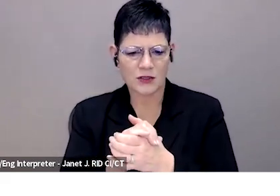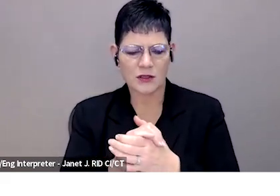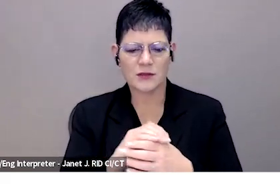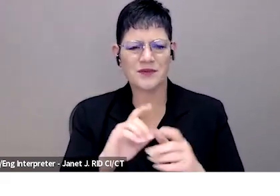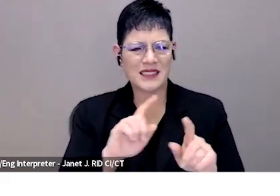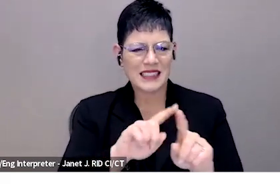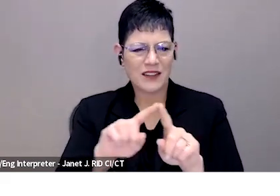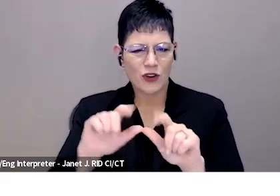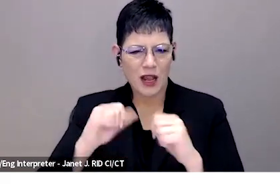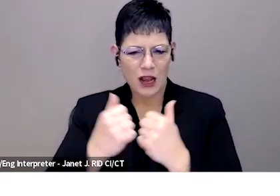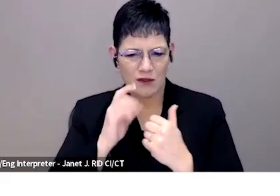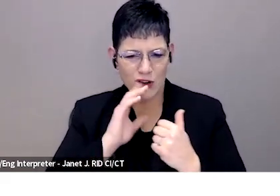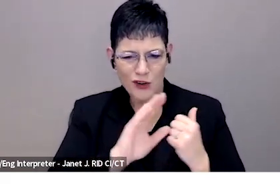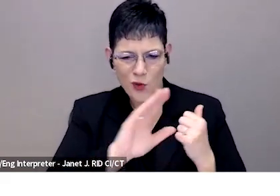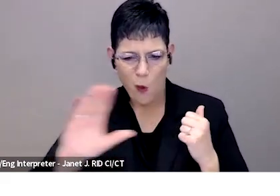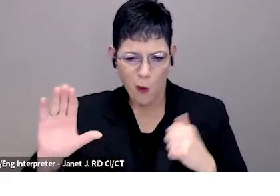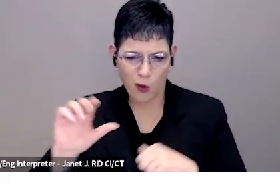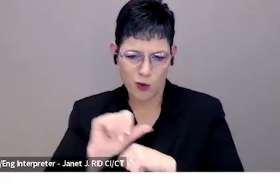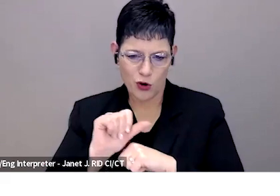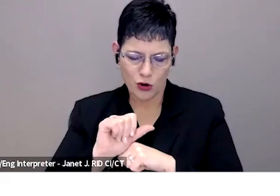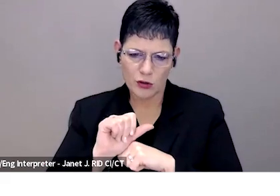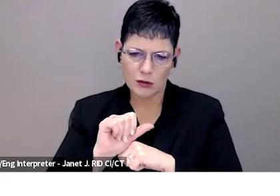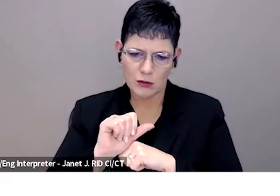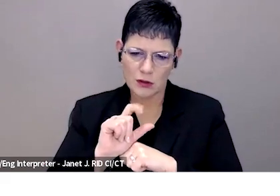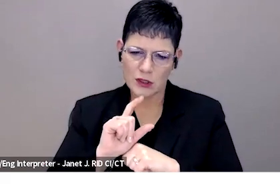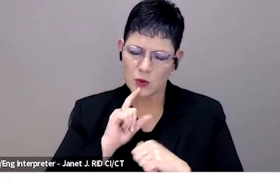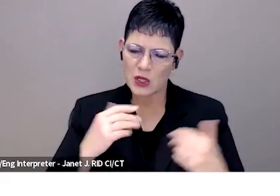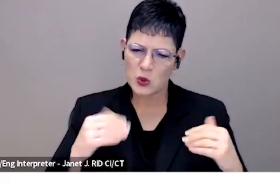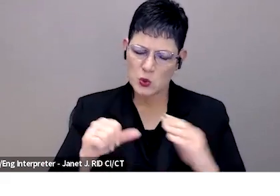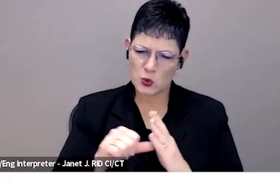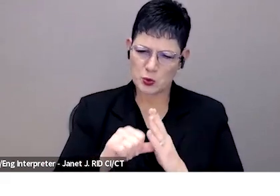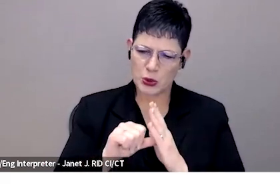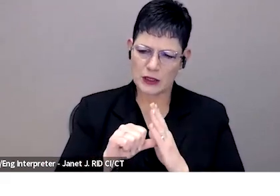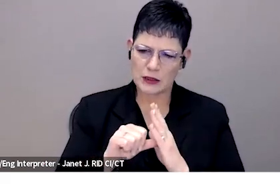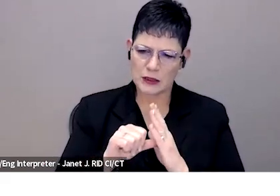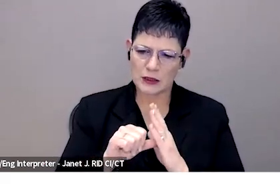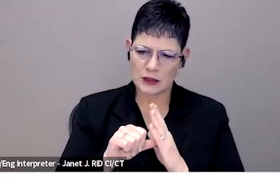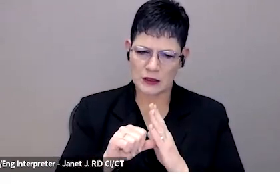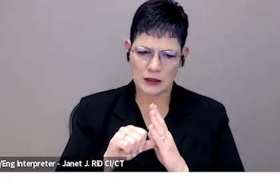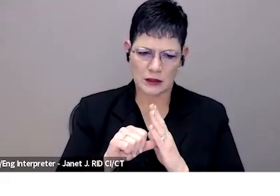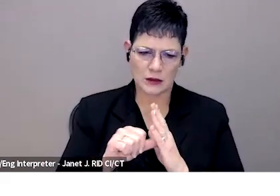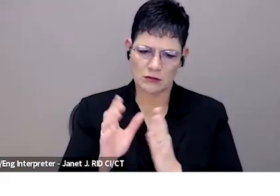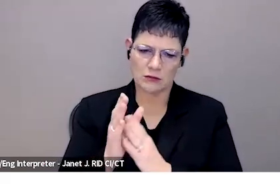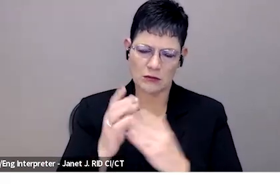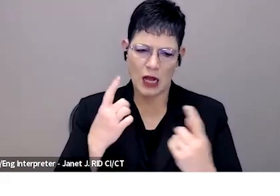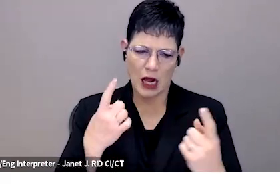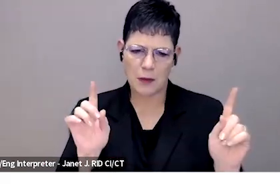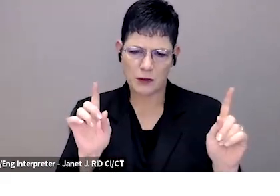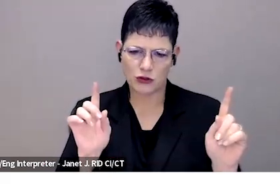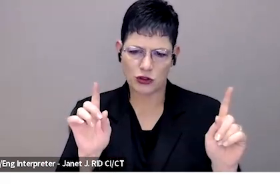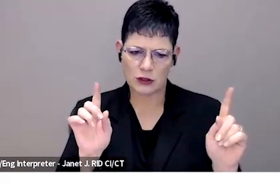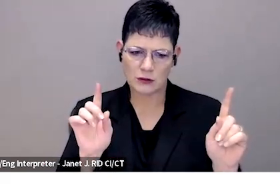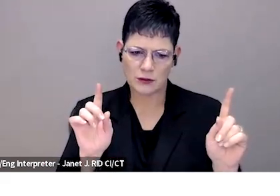federal agencies for the work that they have done. It's an impressive amount of accomplishments